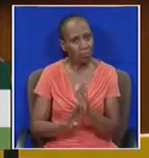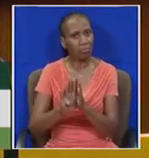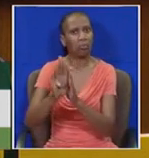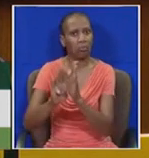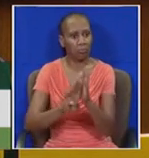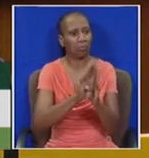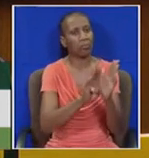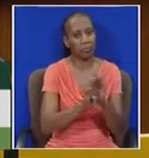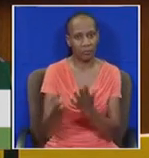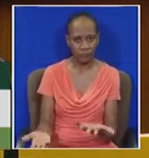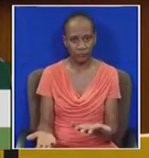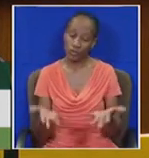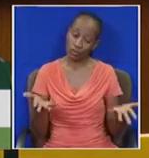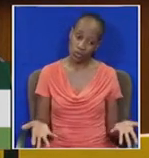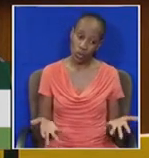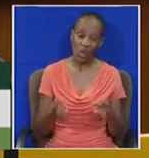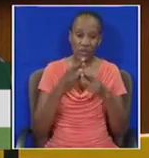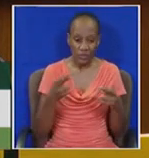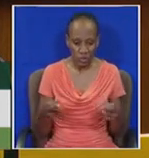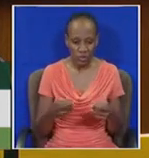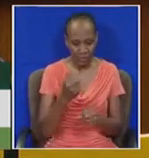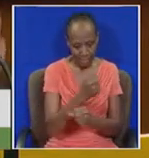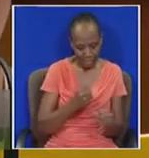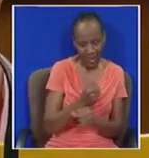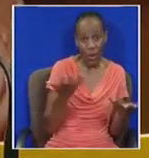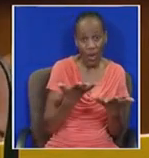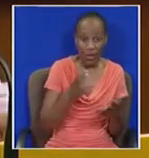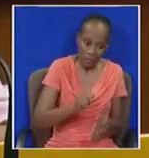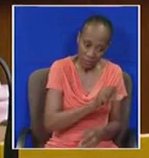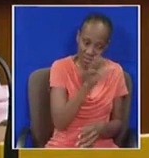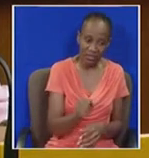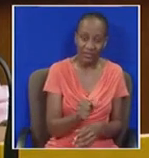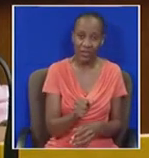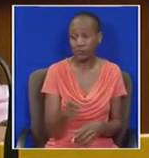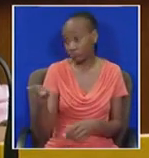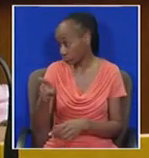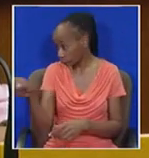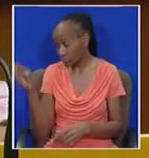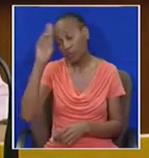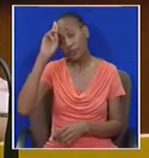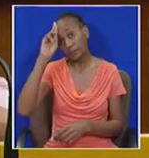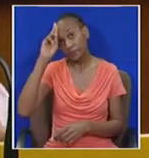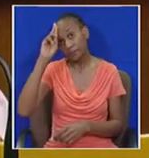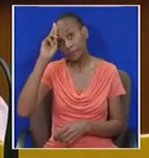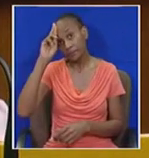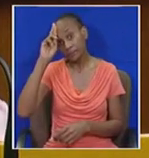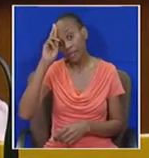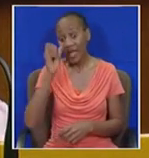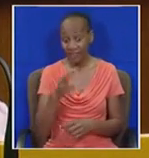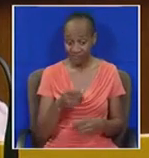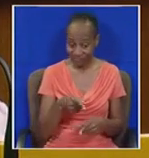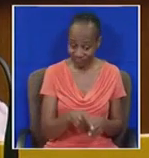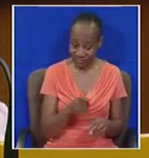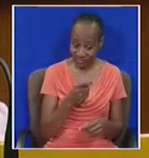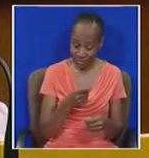products. So goods produced in South Africa, and never let us forget this, creates jobs